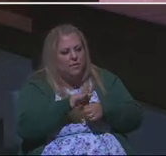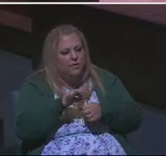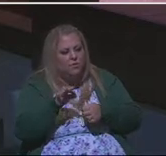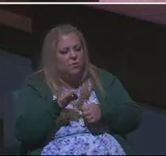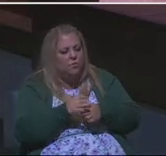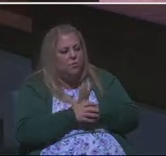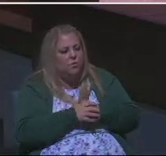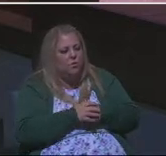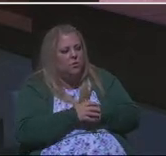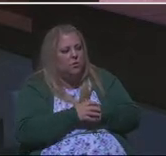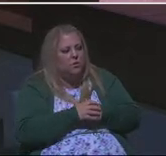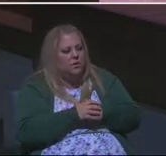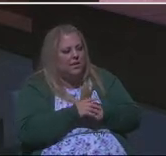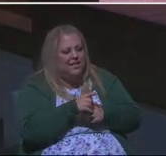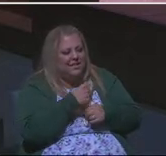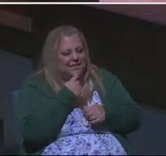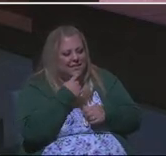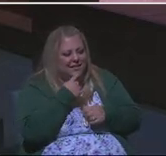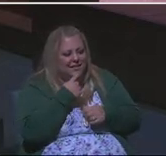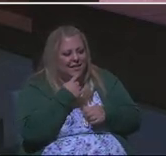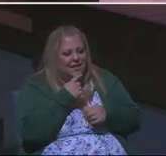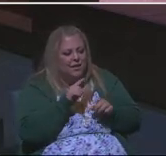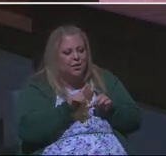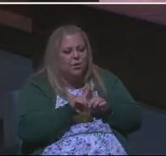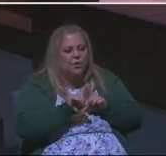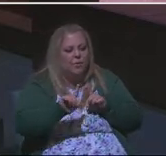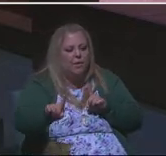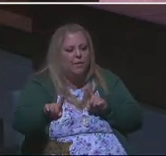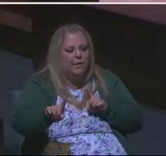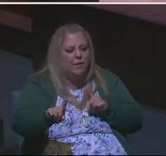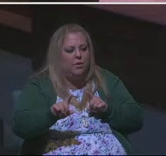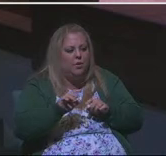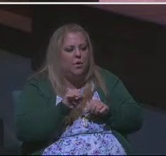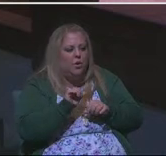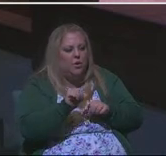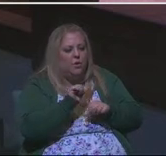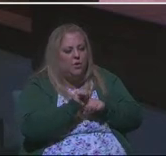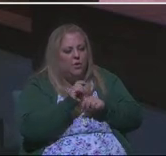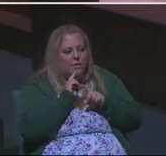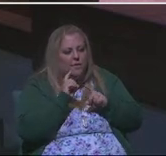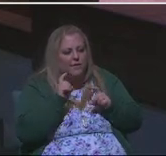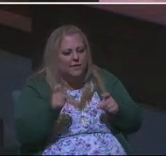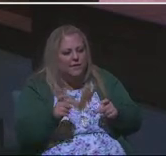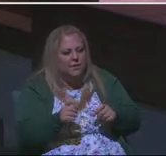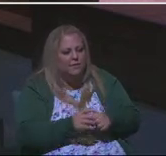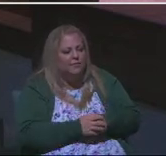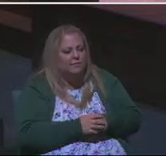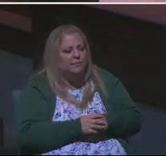soul and say, depart from me, you worker of iniquity. For I never knew you.